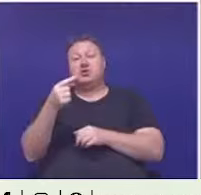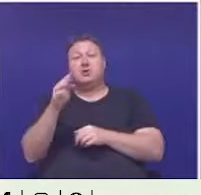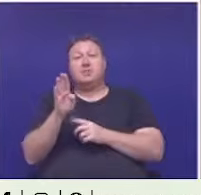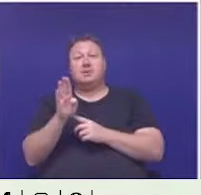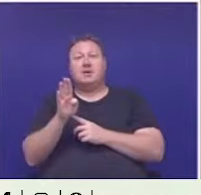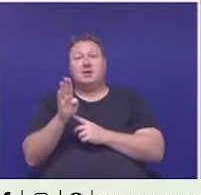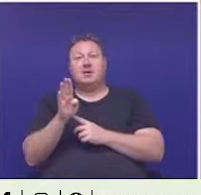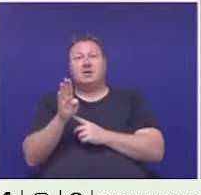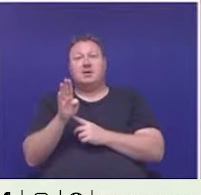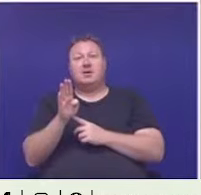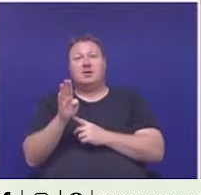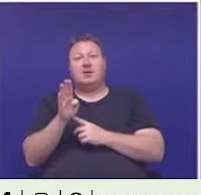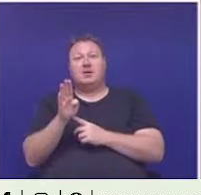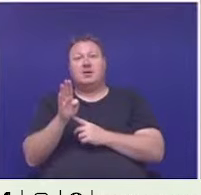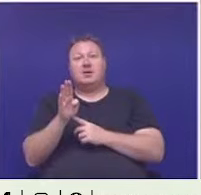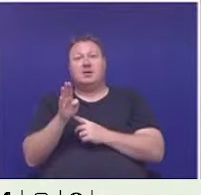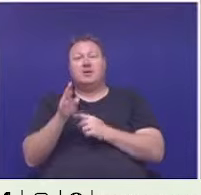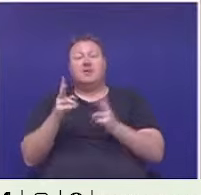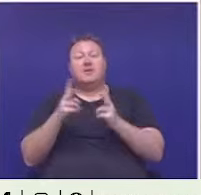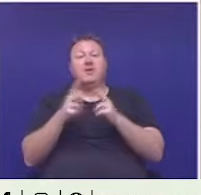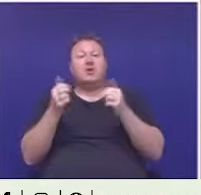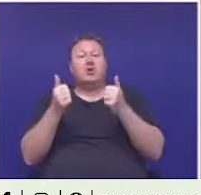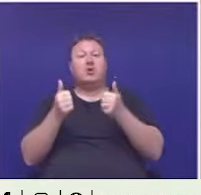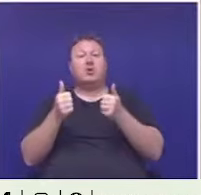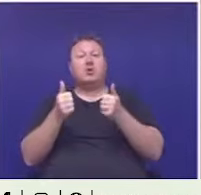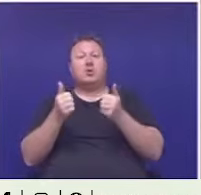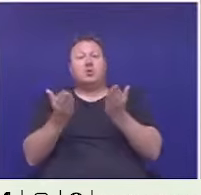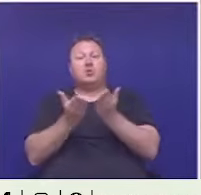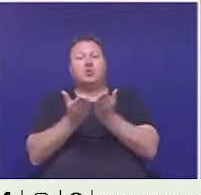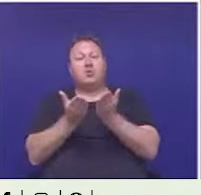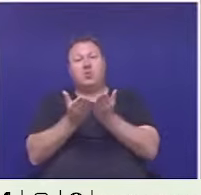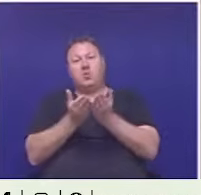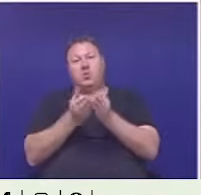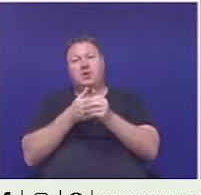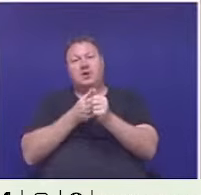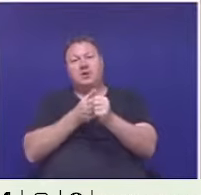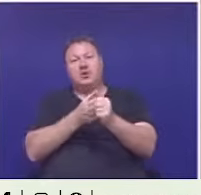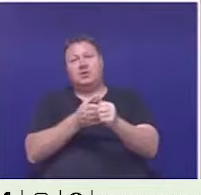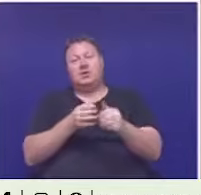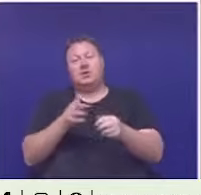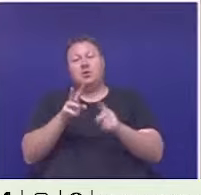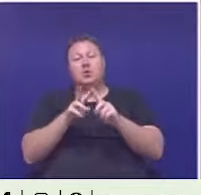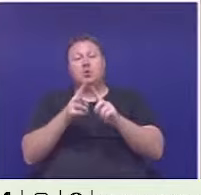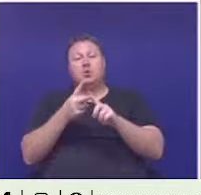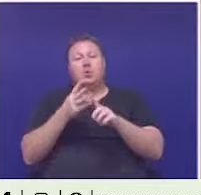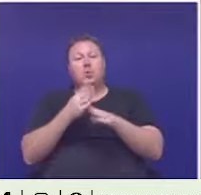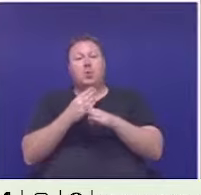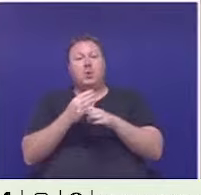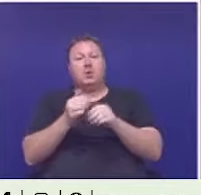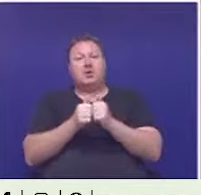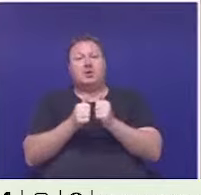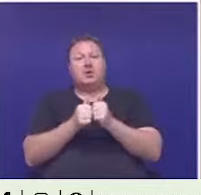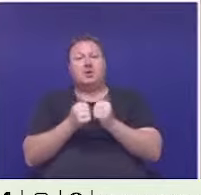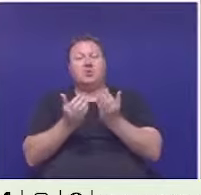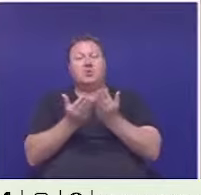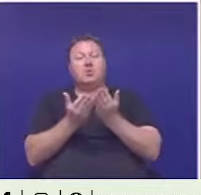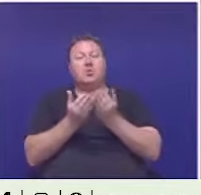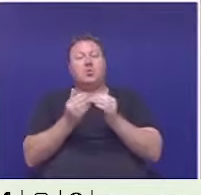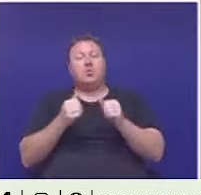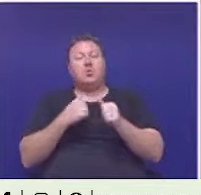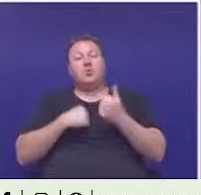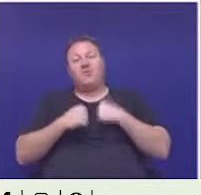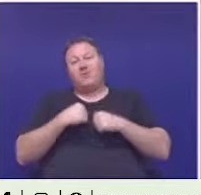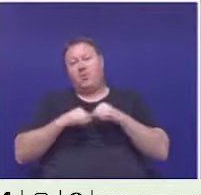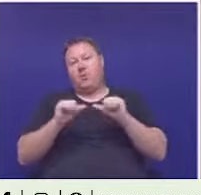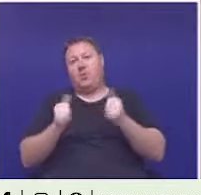very good school leadership. I think once those two things work in tandem, schools tend to perform